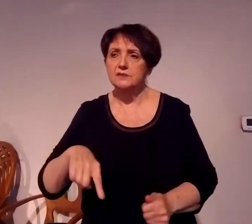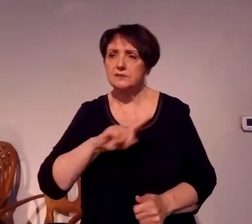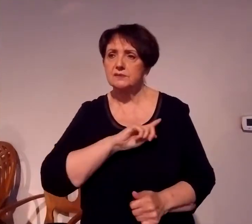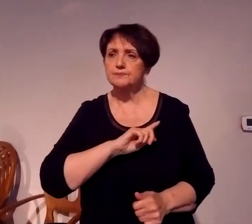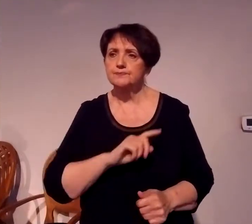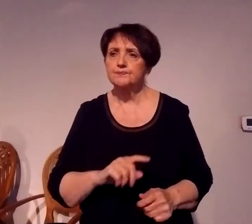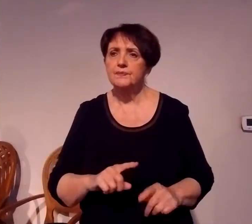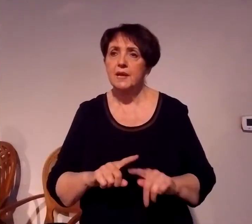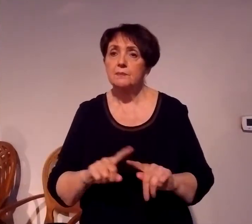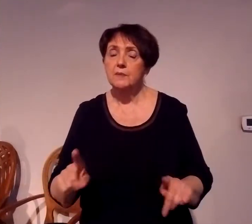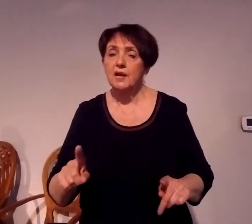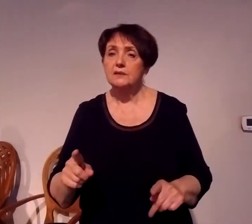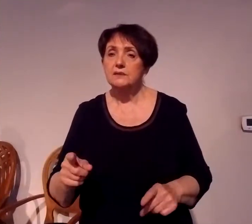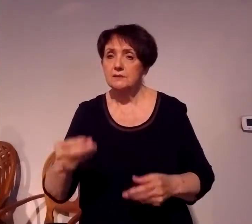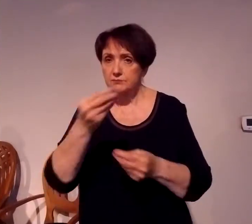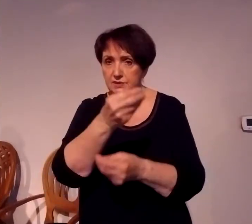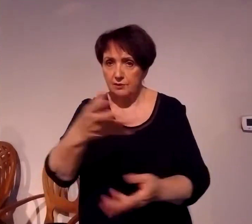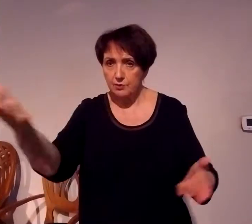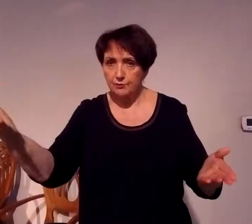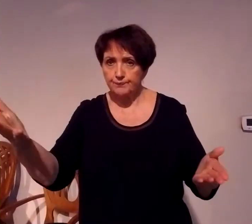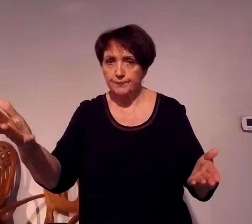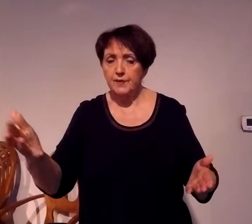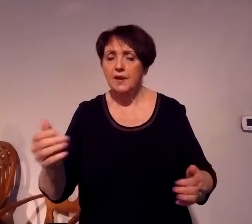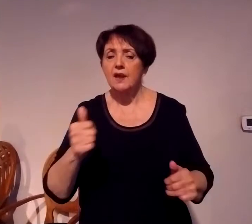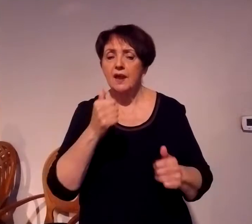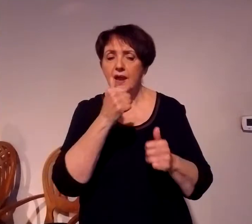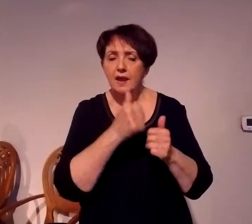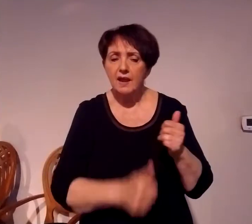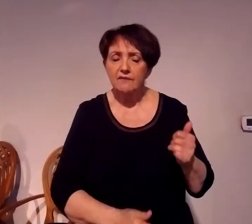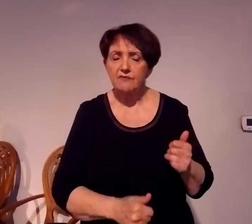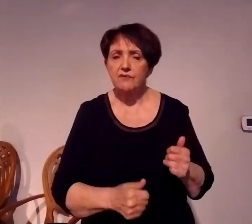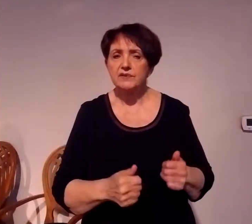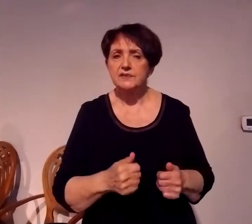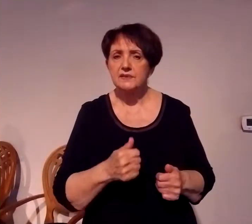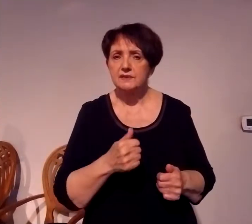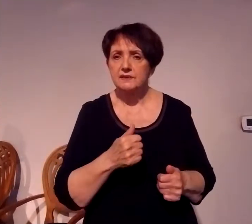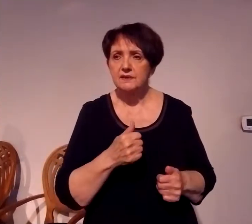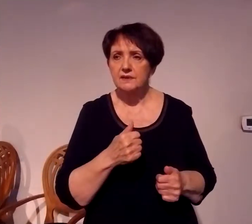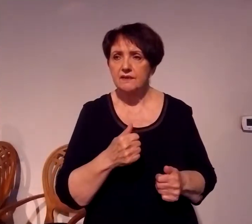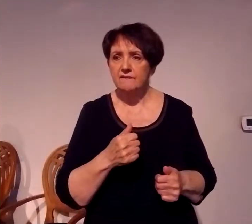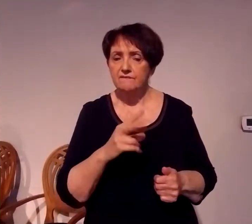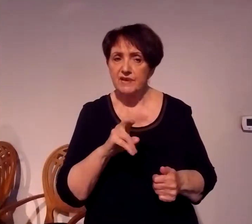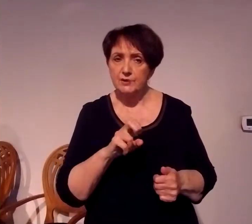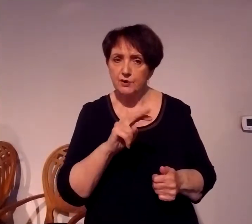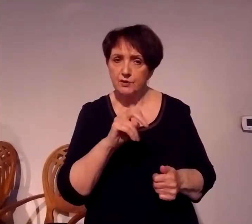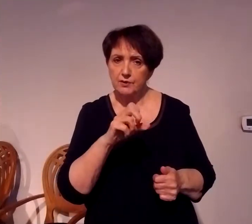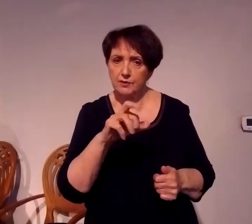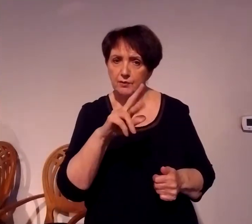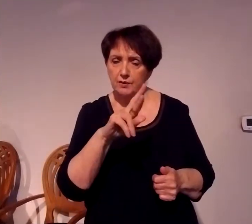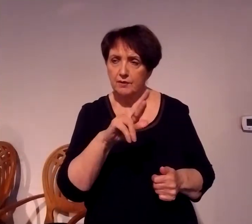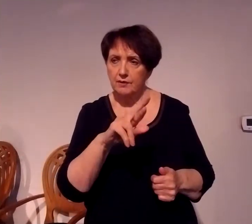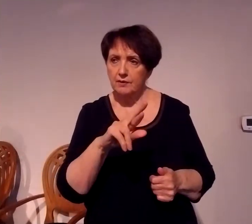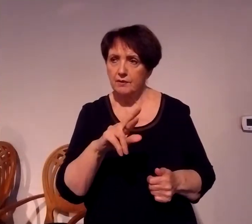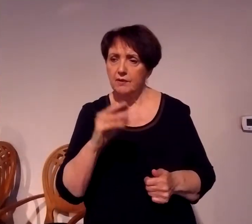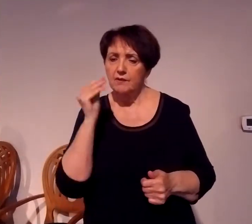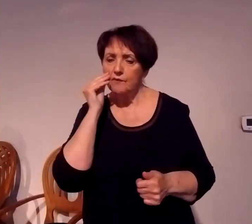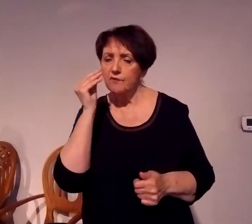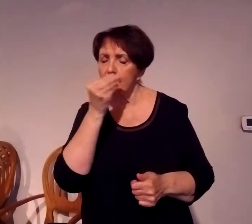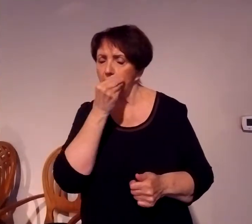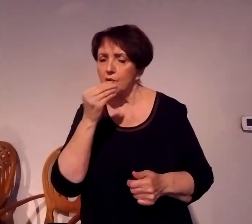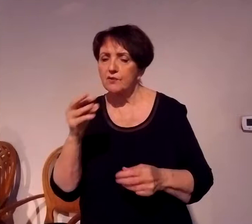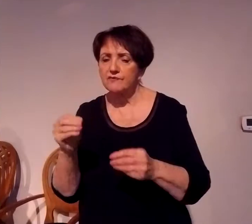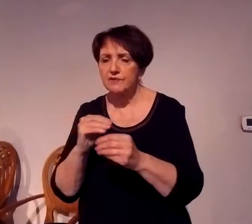And yet, let me tell you, every single vendor, flower